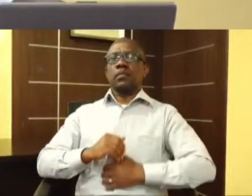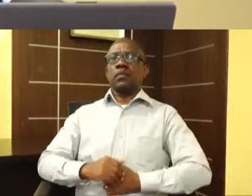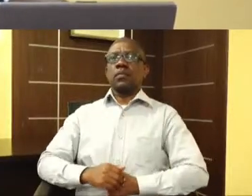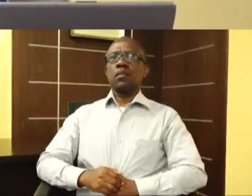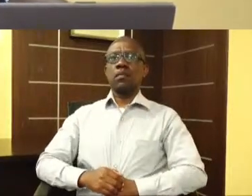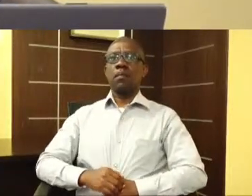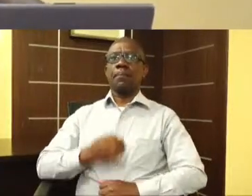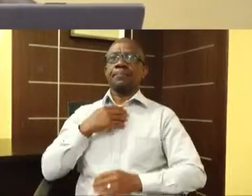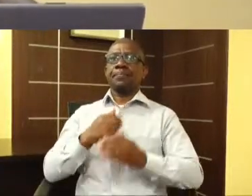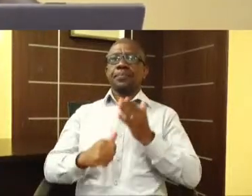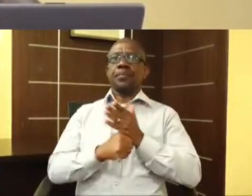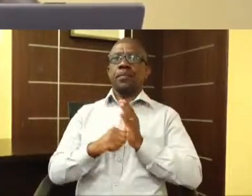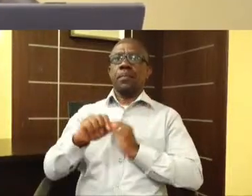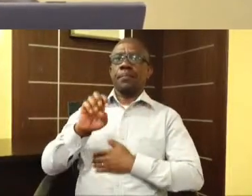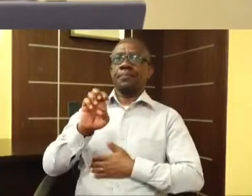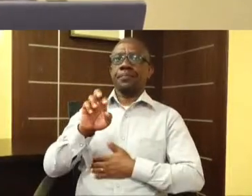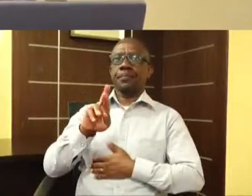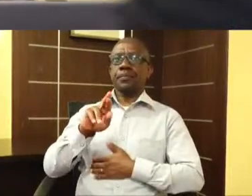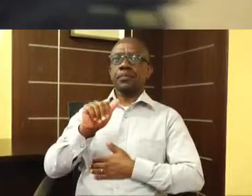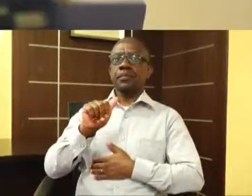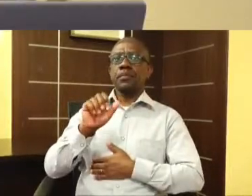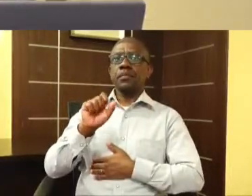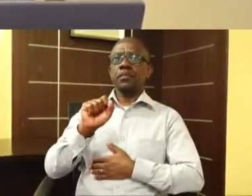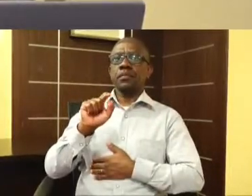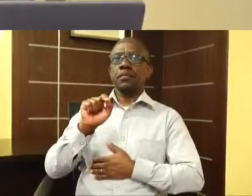My name is Erastus, as I said,